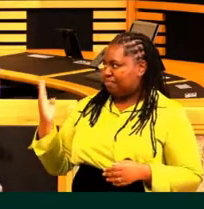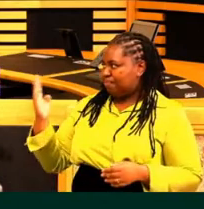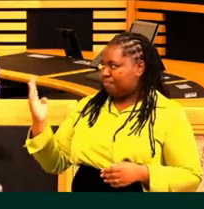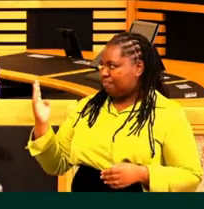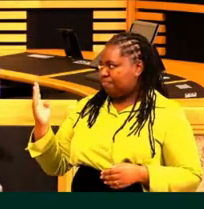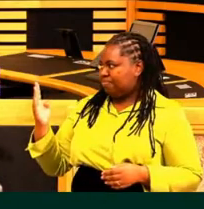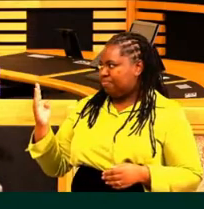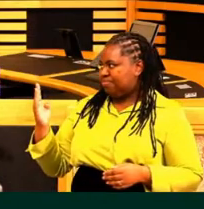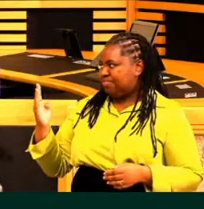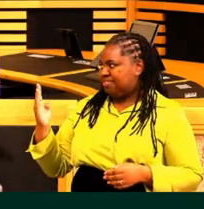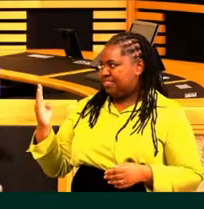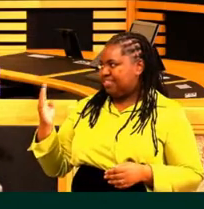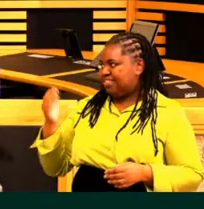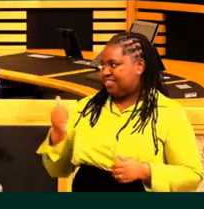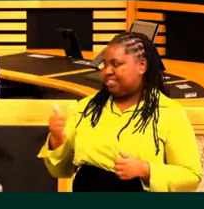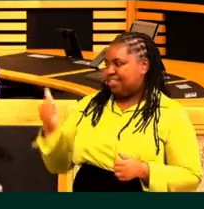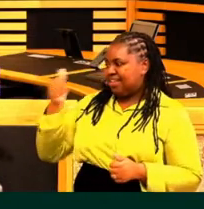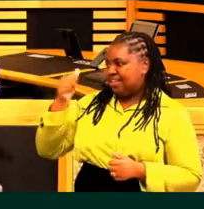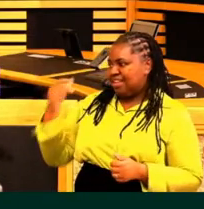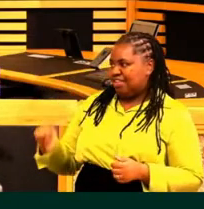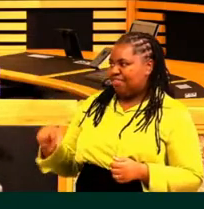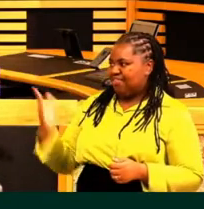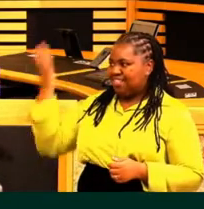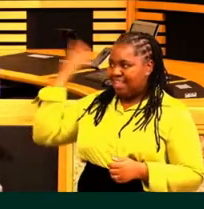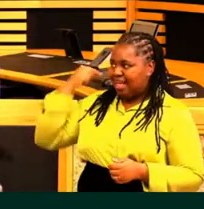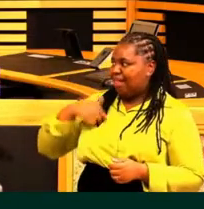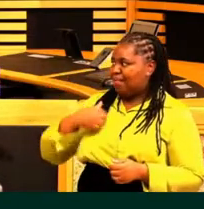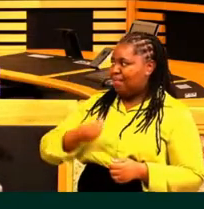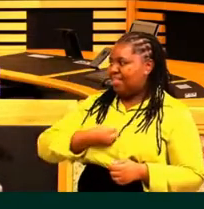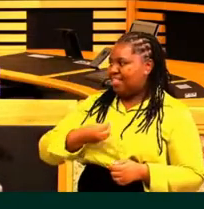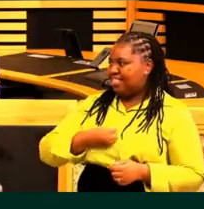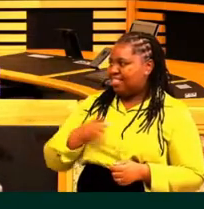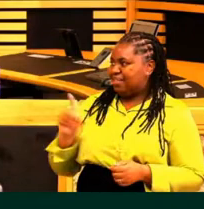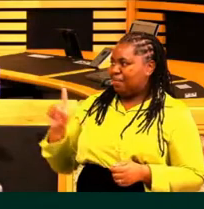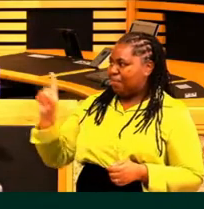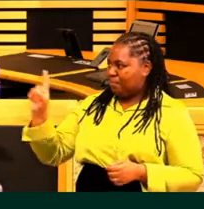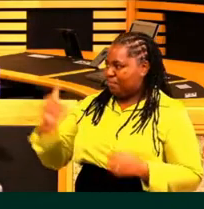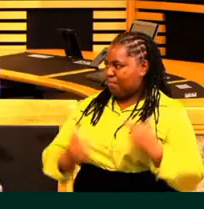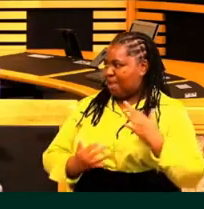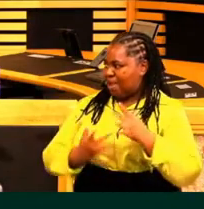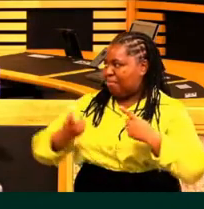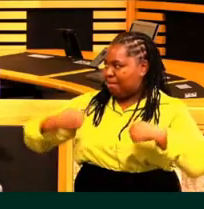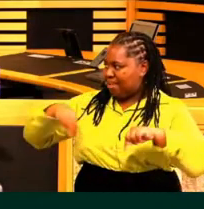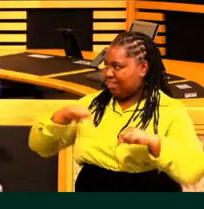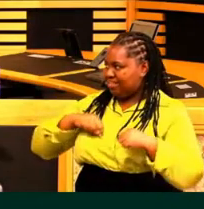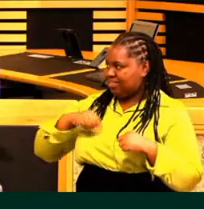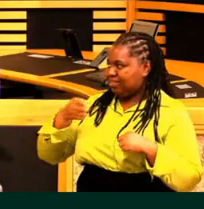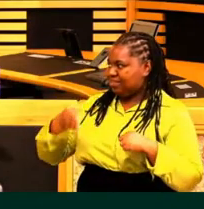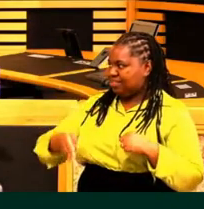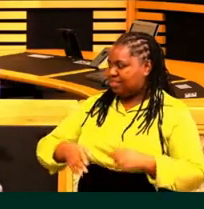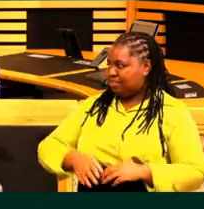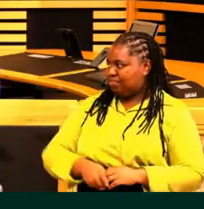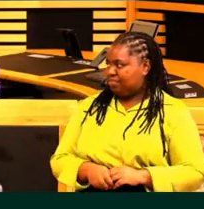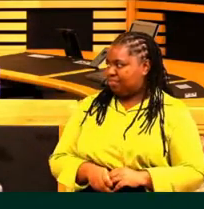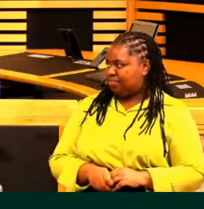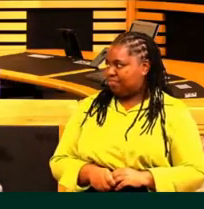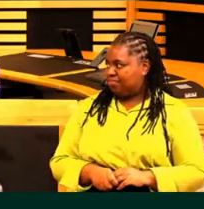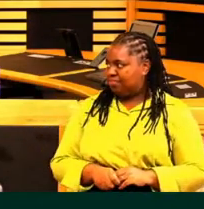deputy chief whip When We Were Young he was the one who inspired us we were there